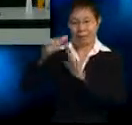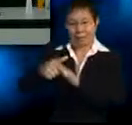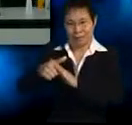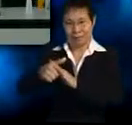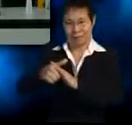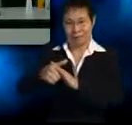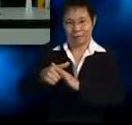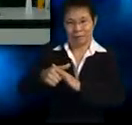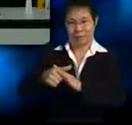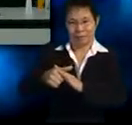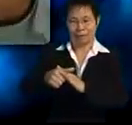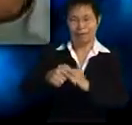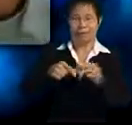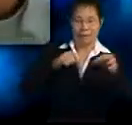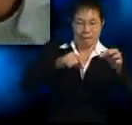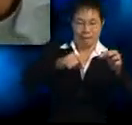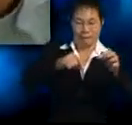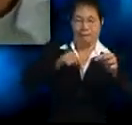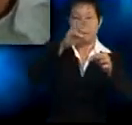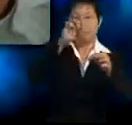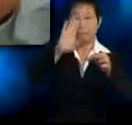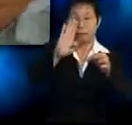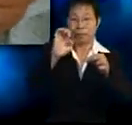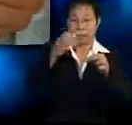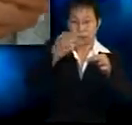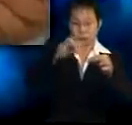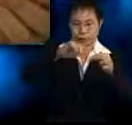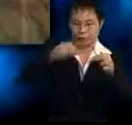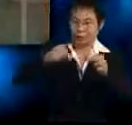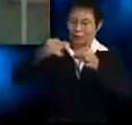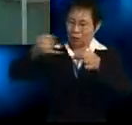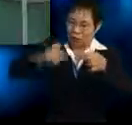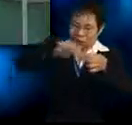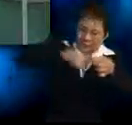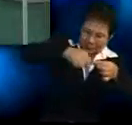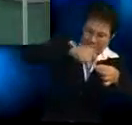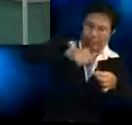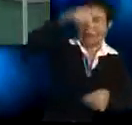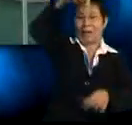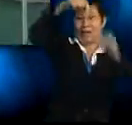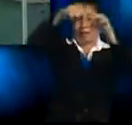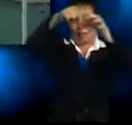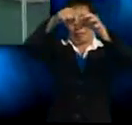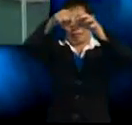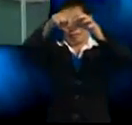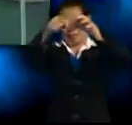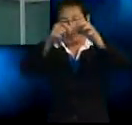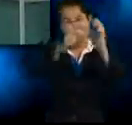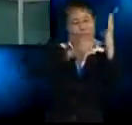Then, tie a piece of marble chip with the copper wire and hang it to the retort stand.